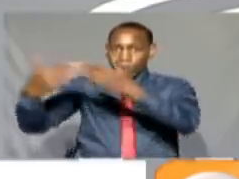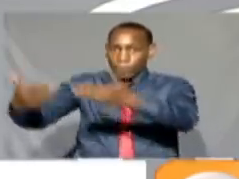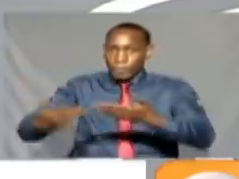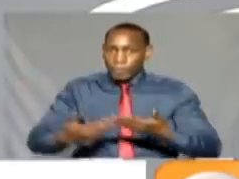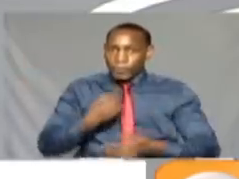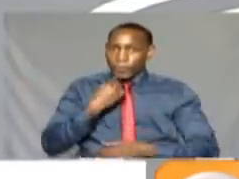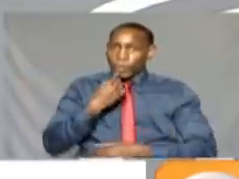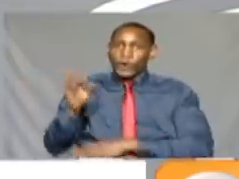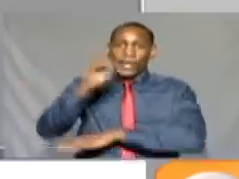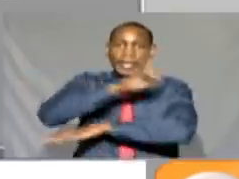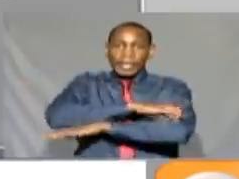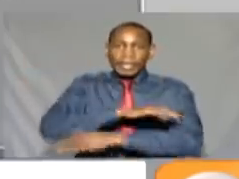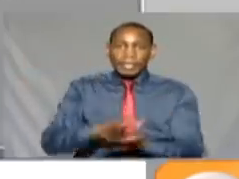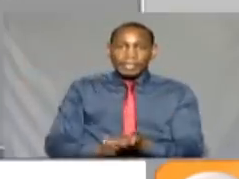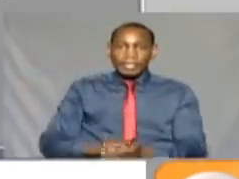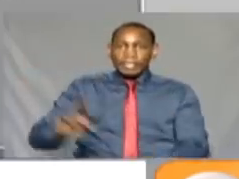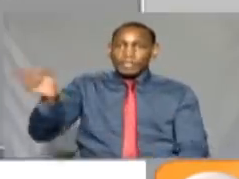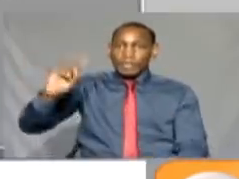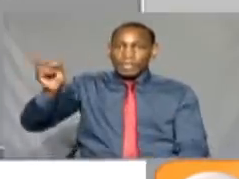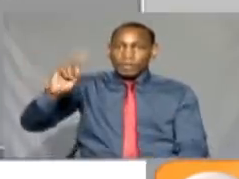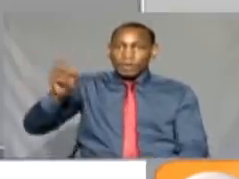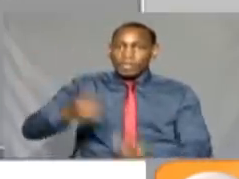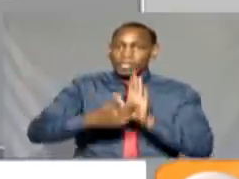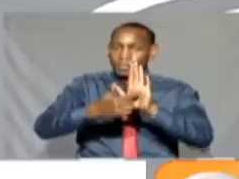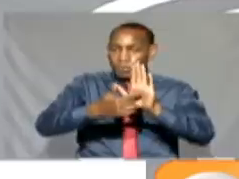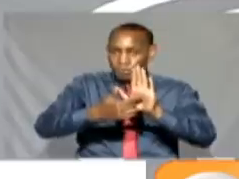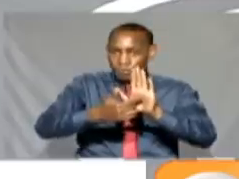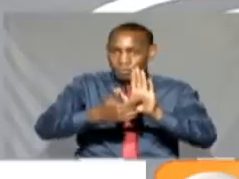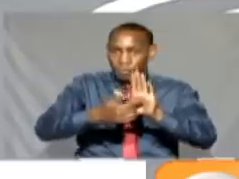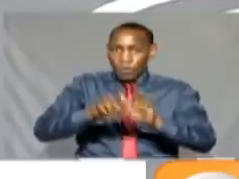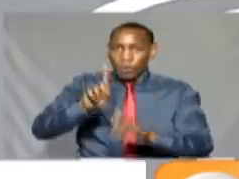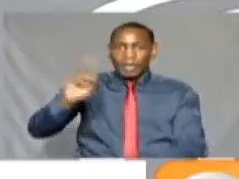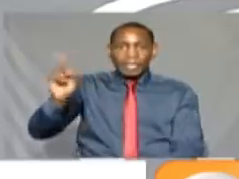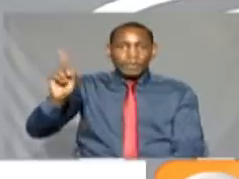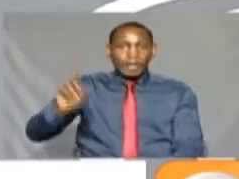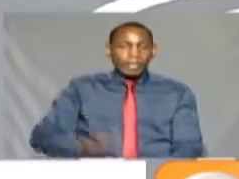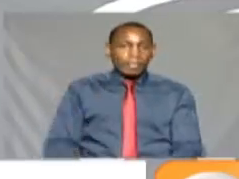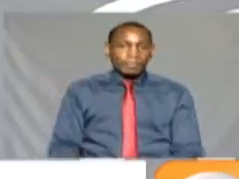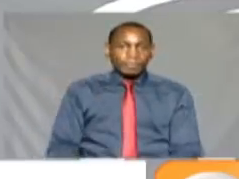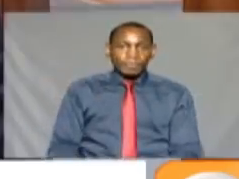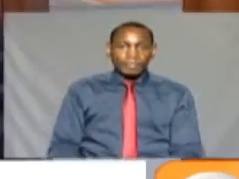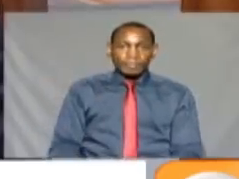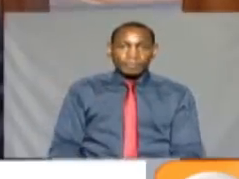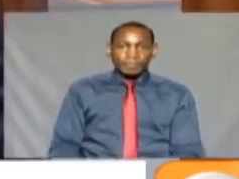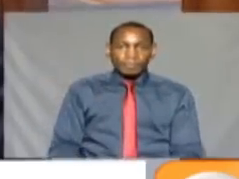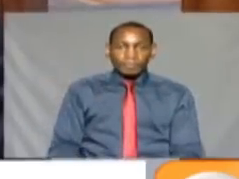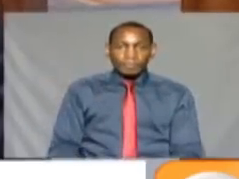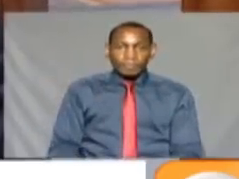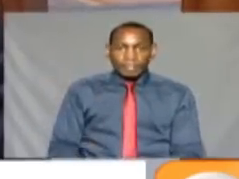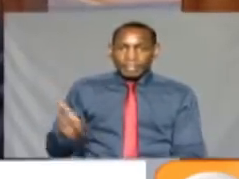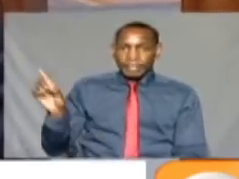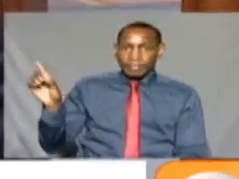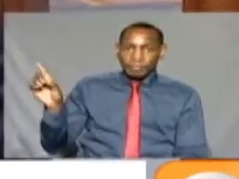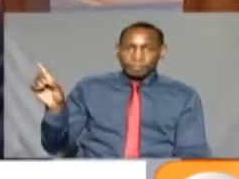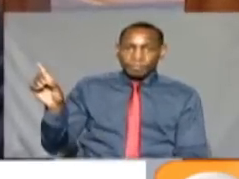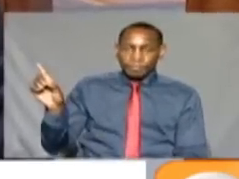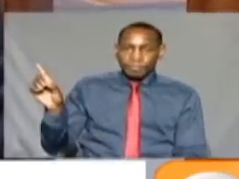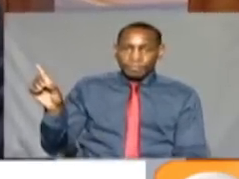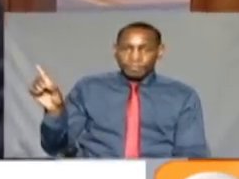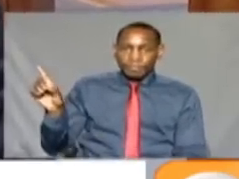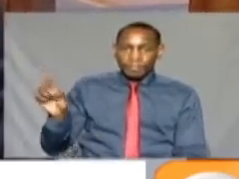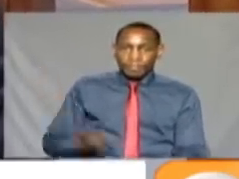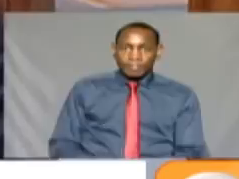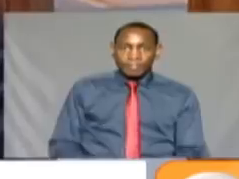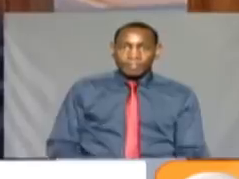Moi Day. Tingiza kidole, tingiza kidole. Wega kidole moja. Wega kidole. Wega kidole.